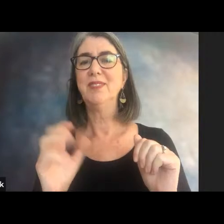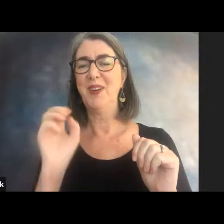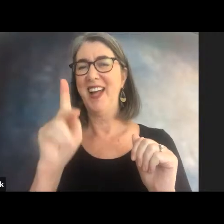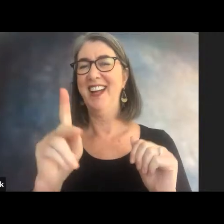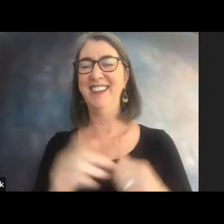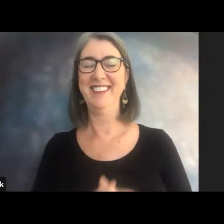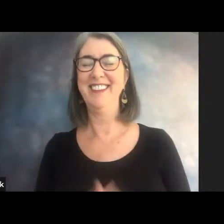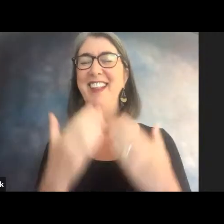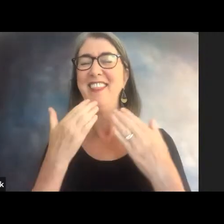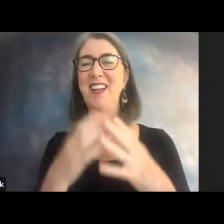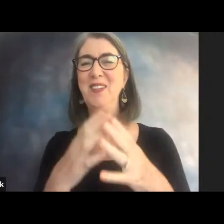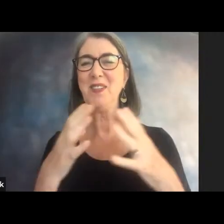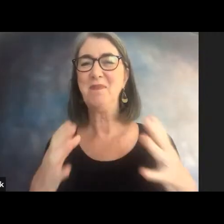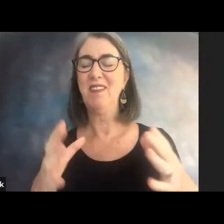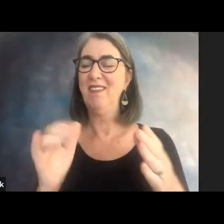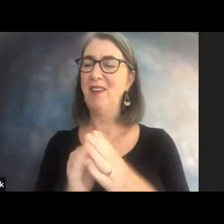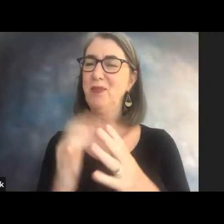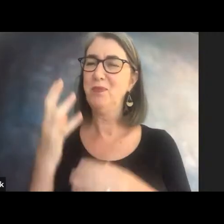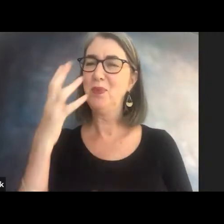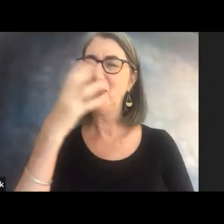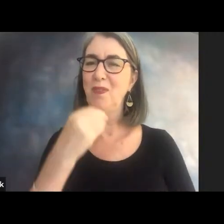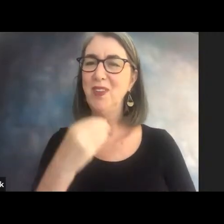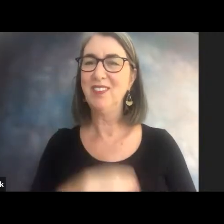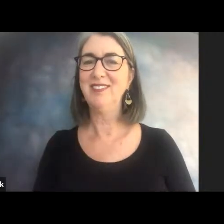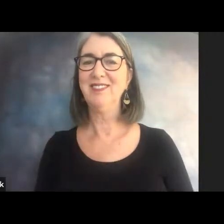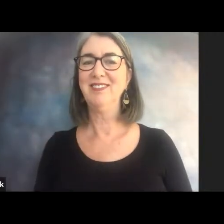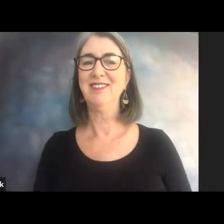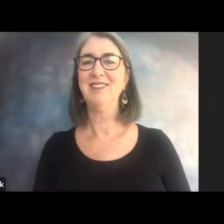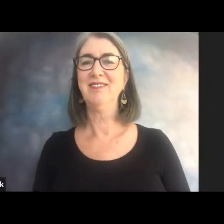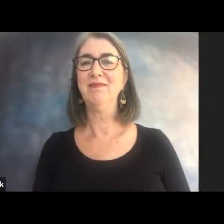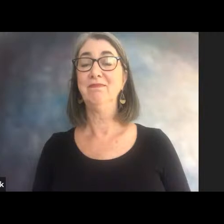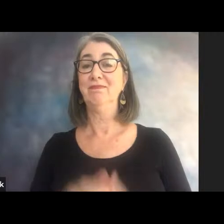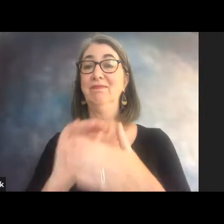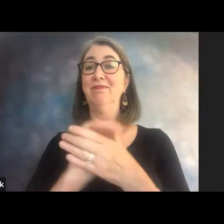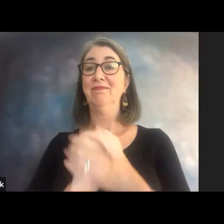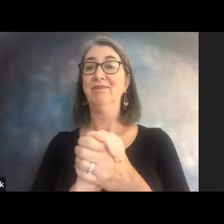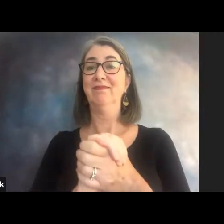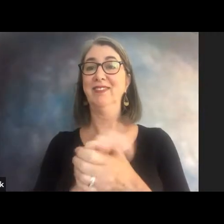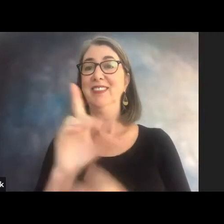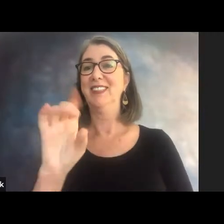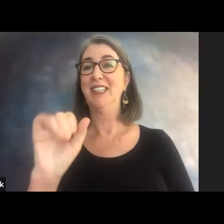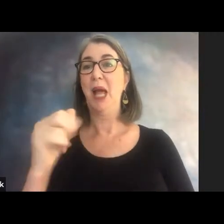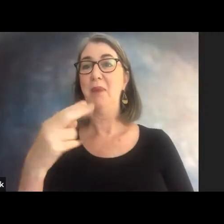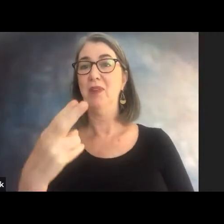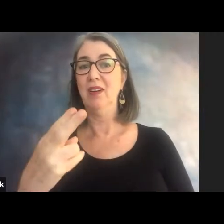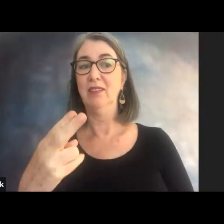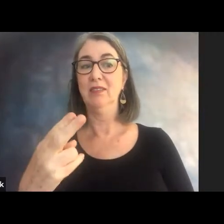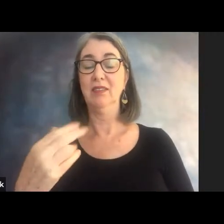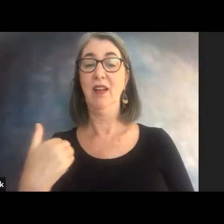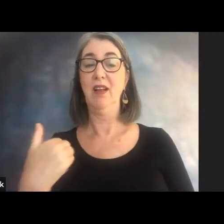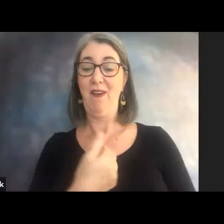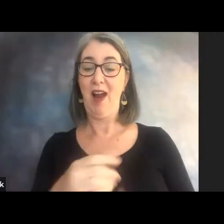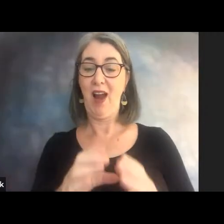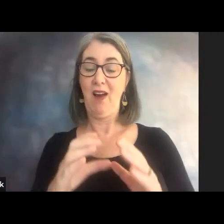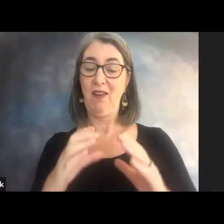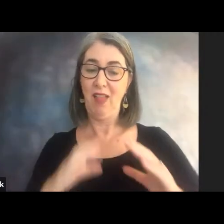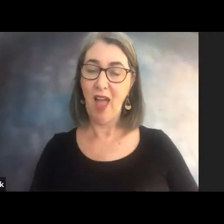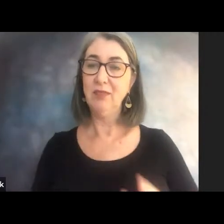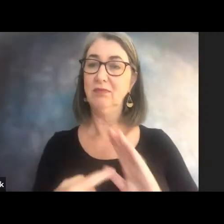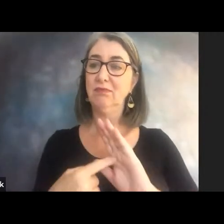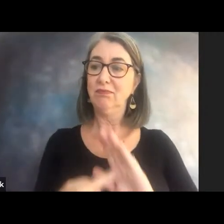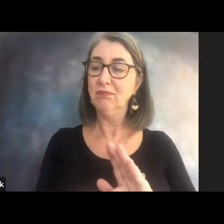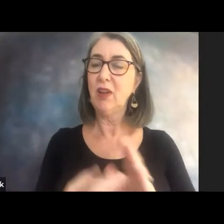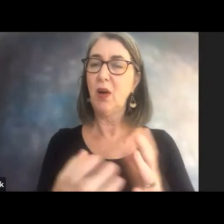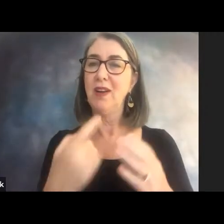Okay, thank you so much. That was beautiful. And congratulations, Deborah. On behalf of our clients, I just